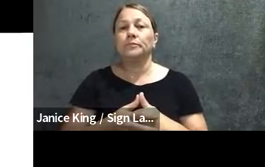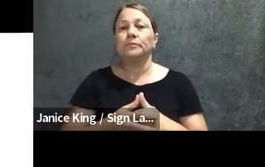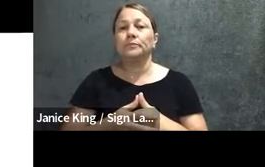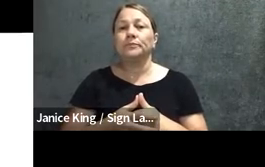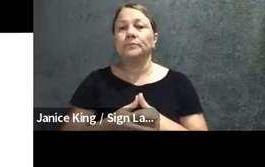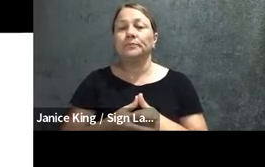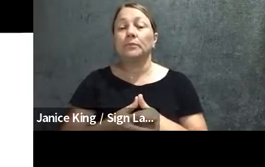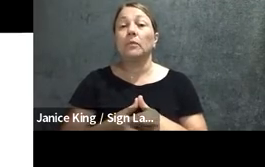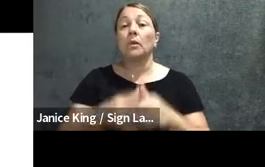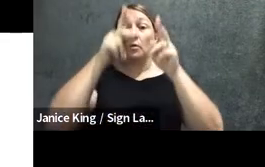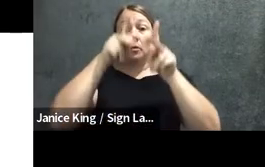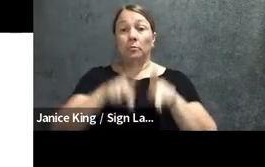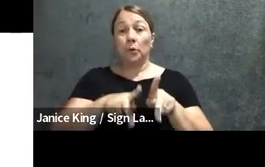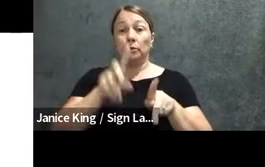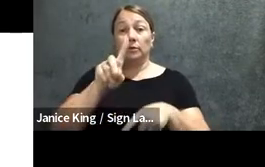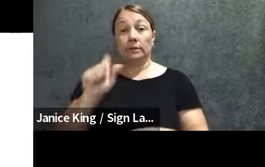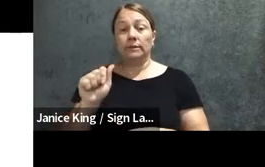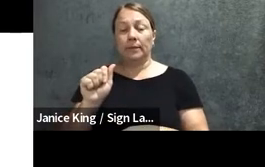A person with a disability,